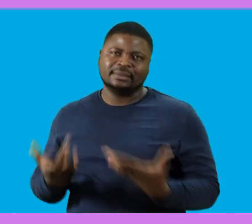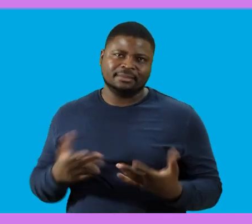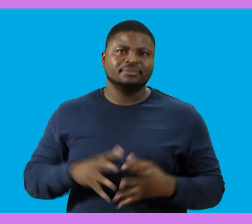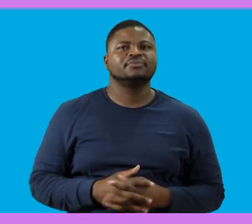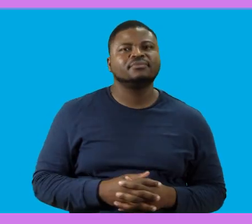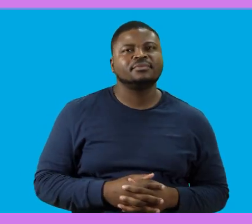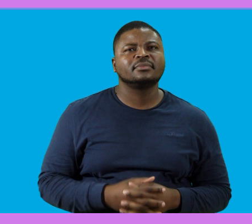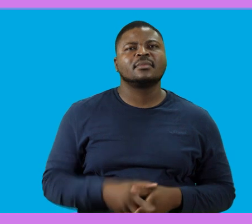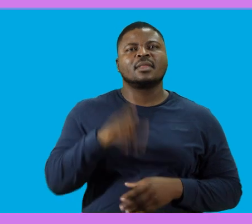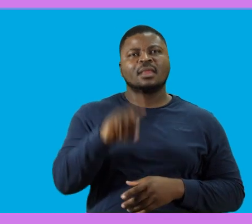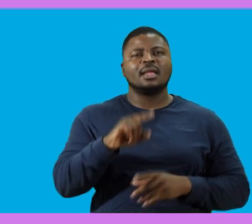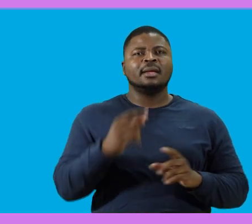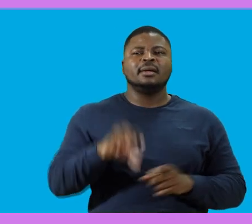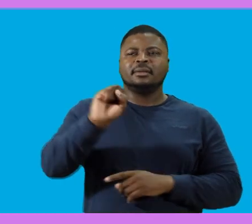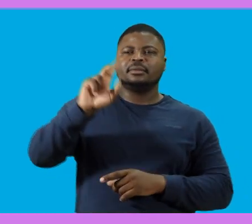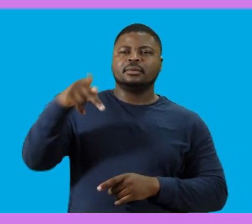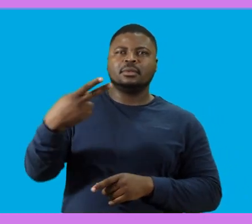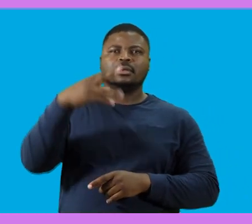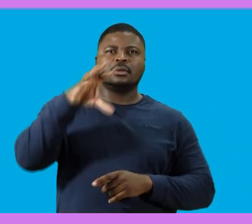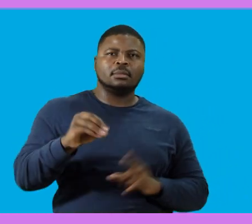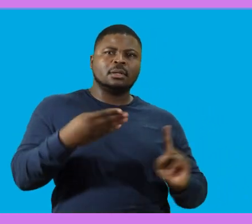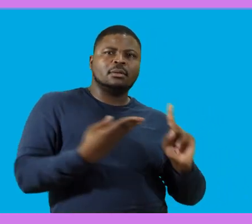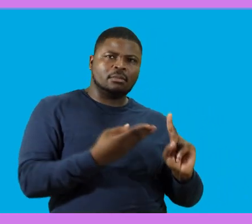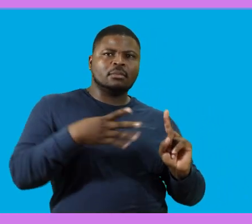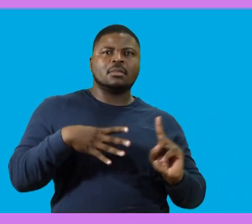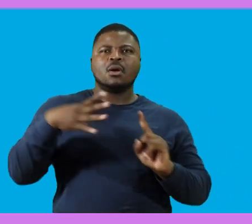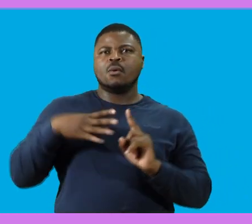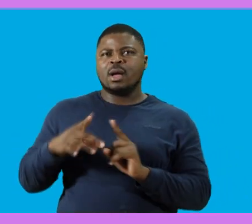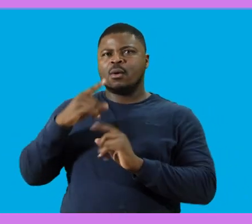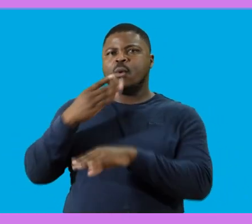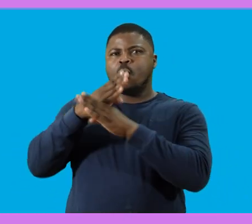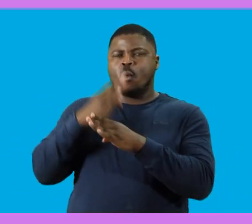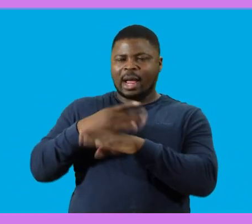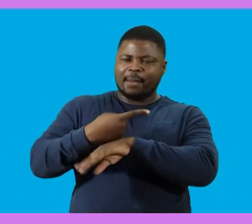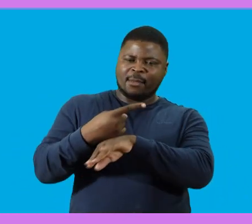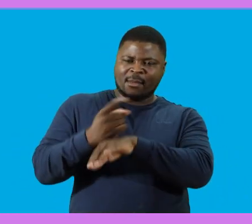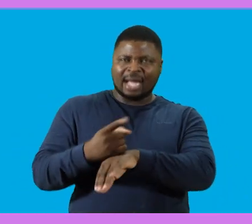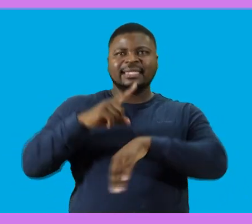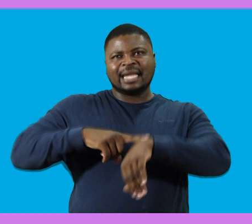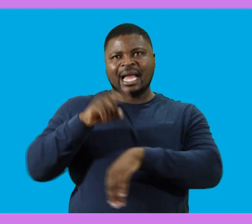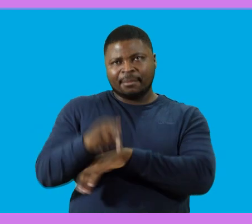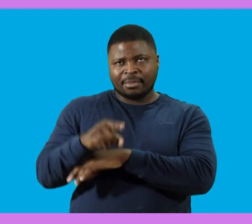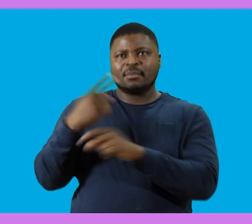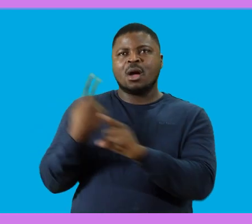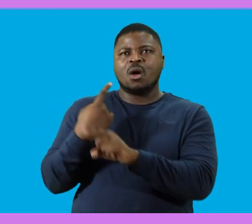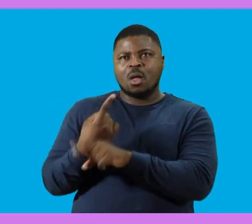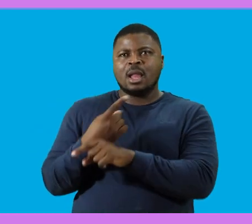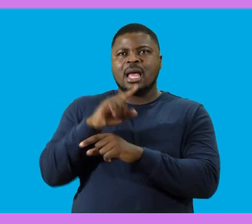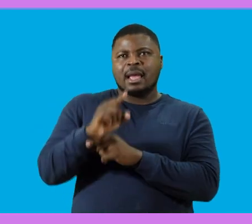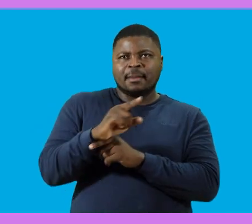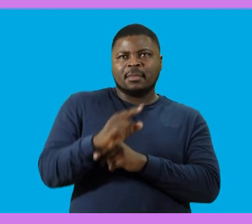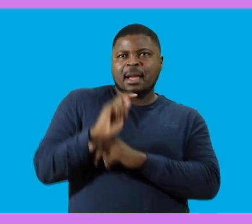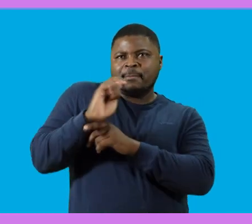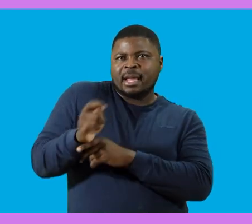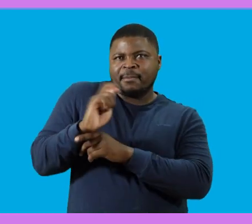Sipho works part-time at a local shop and plans to spend 35 Rand per day on lunch. So